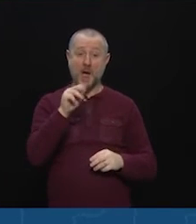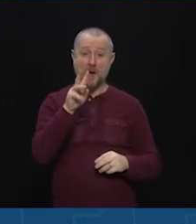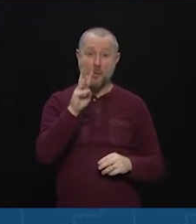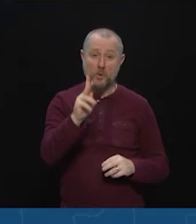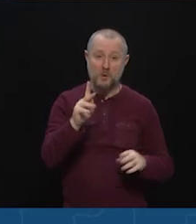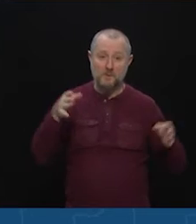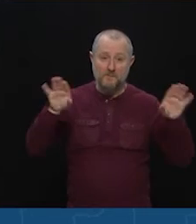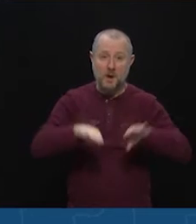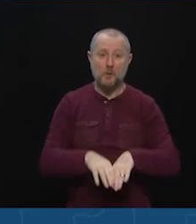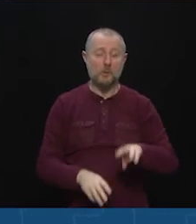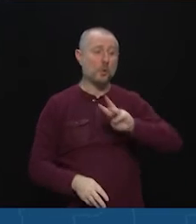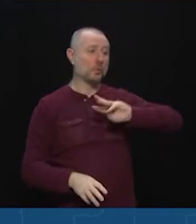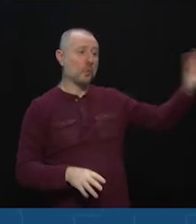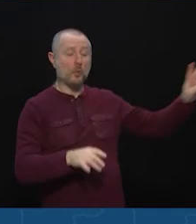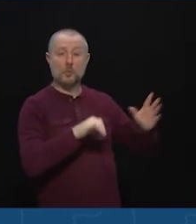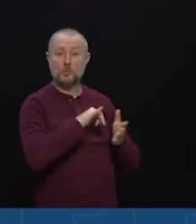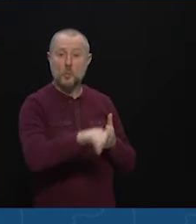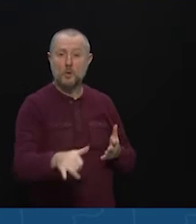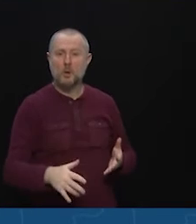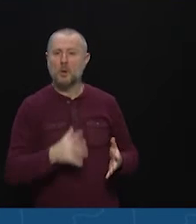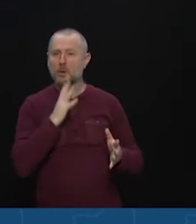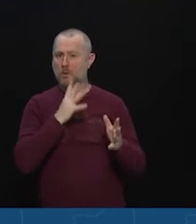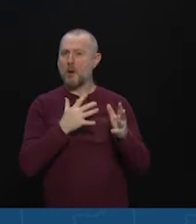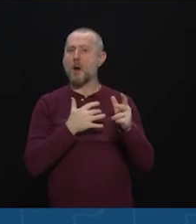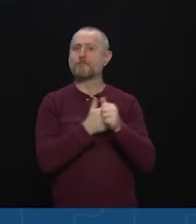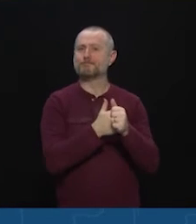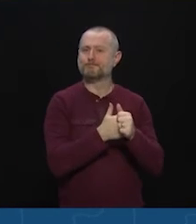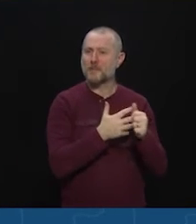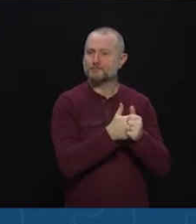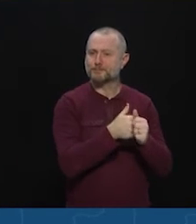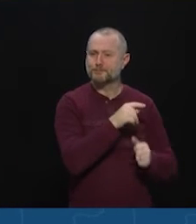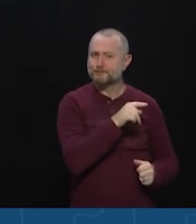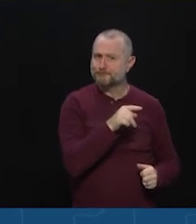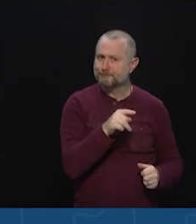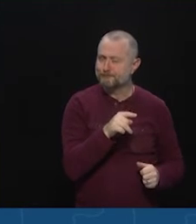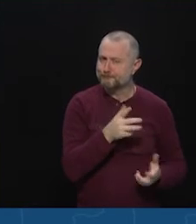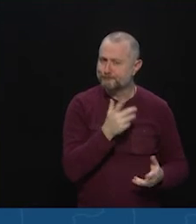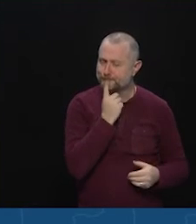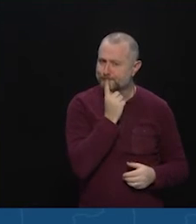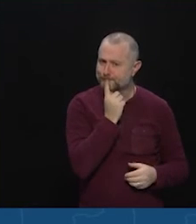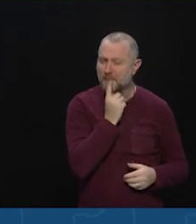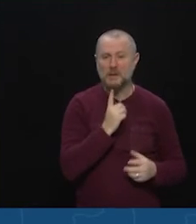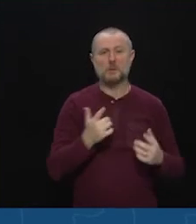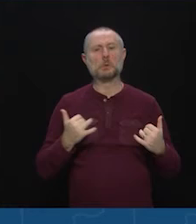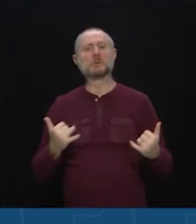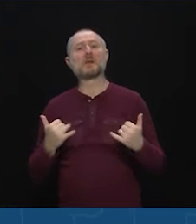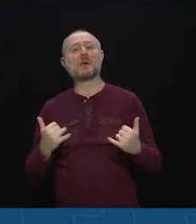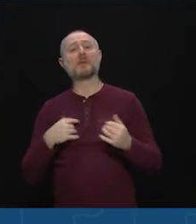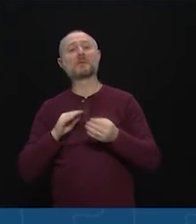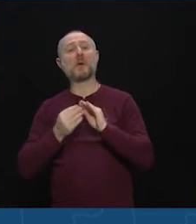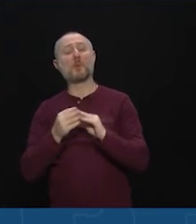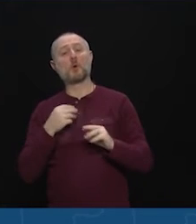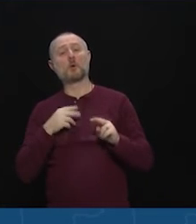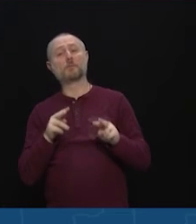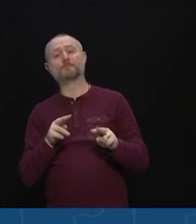up. So the surge peak is a little bit more behind here, but we're starting to see some good numbers that I want to share with you. But as we talk about being